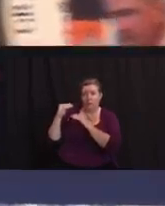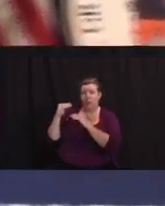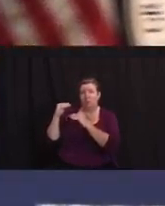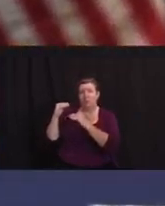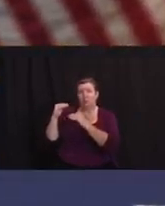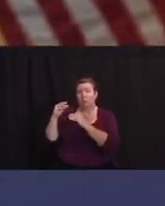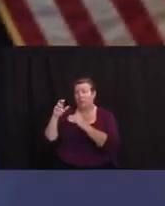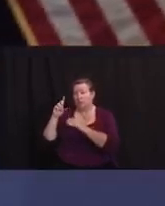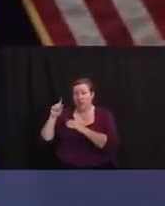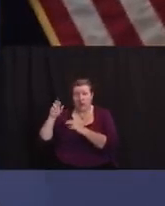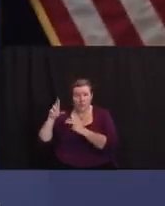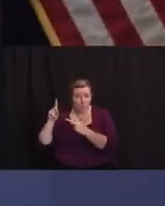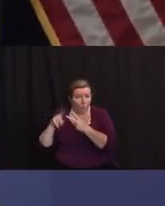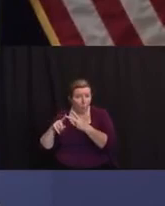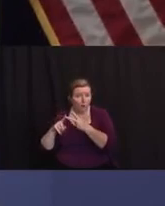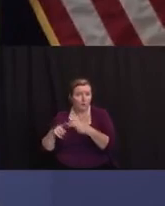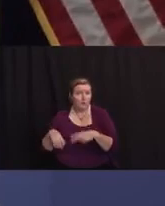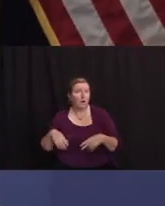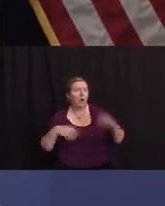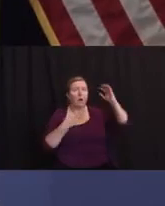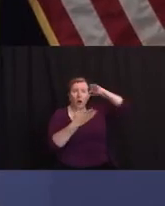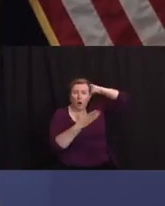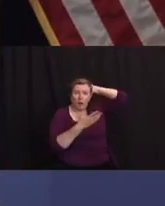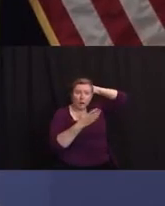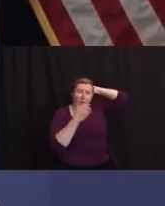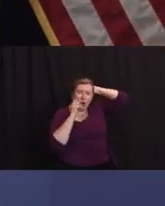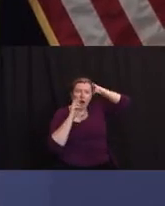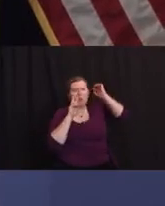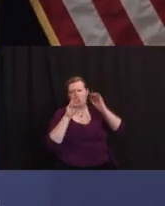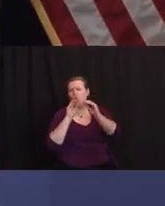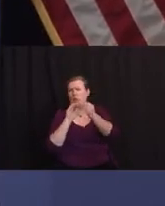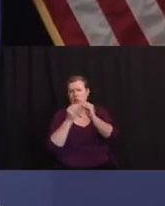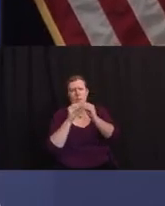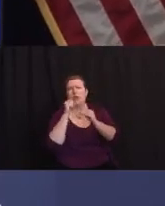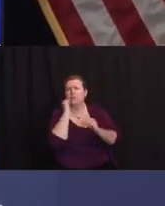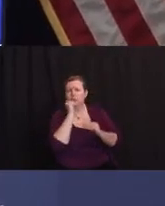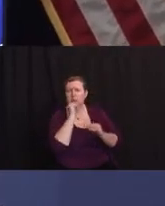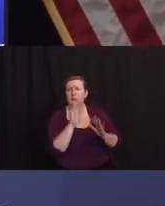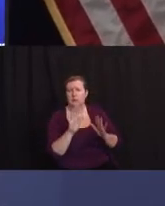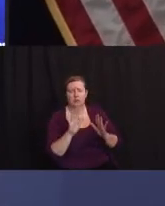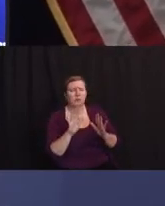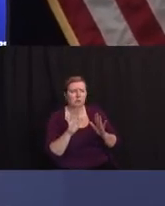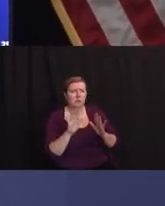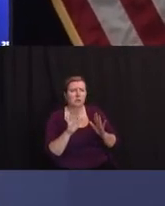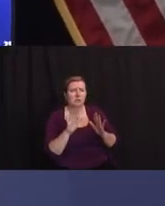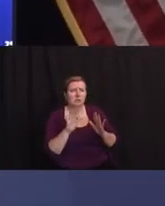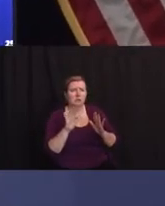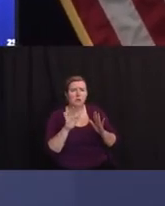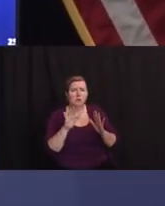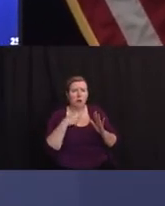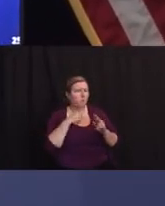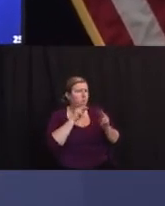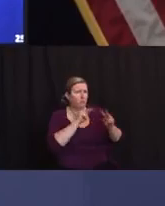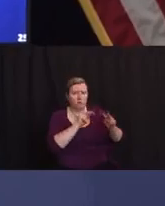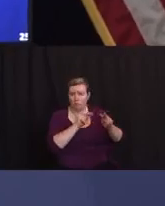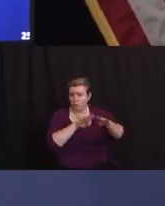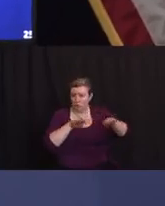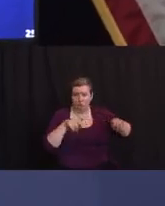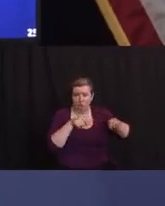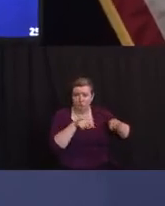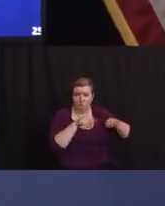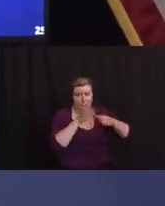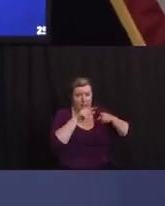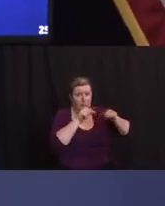look at this every day, as you can imagine, and we are particularly watching children. And I think